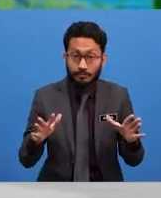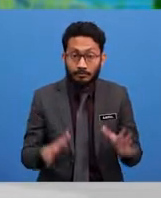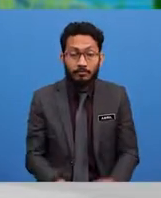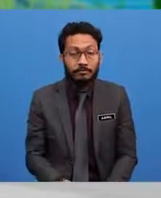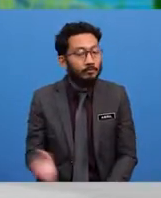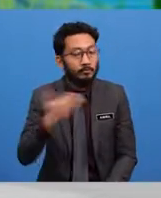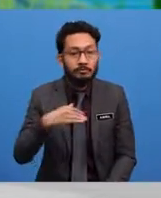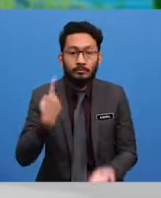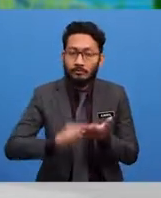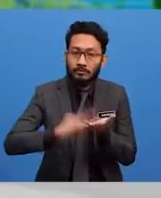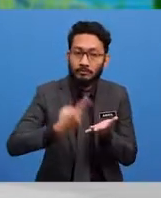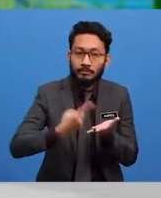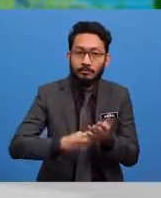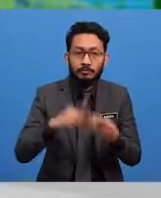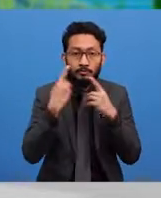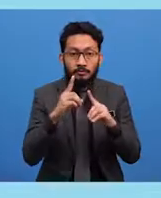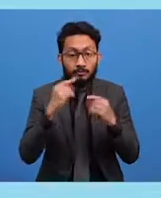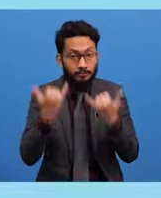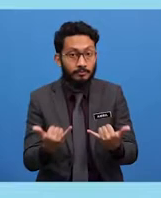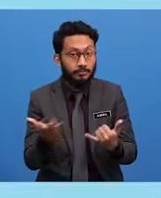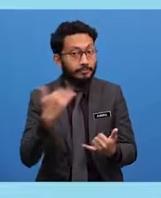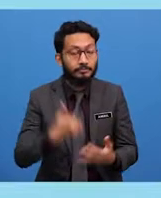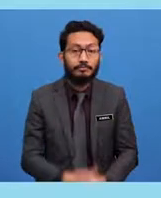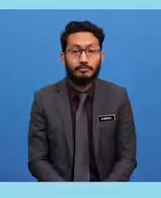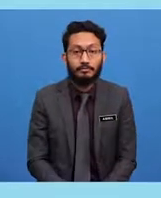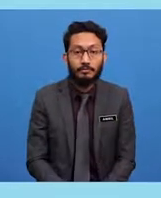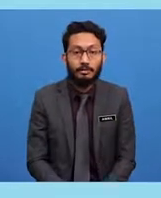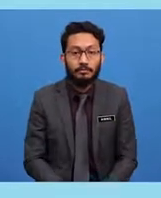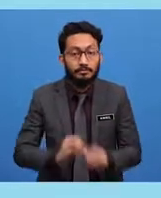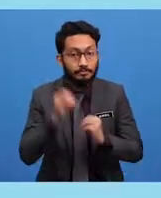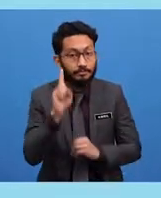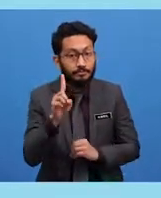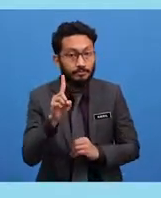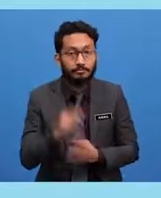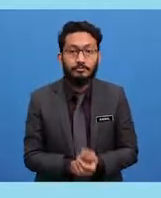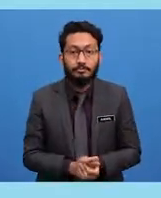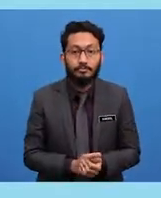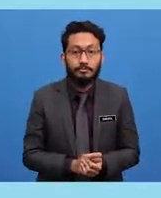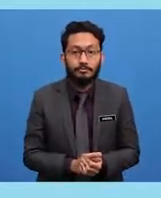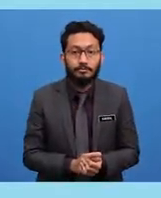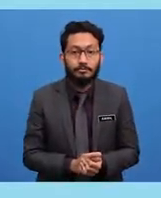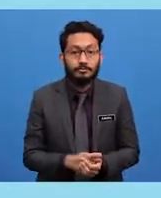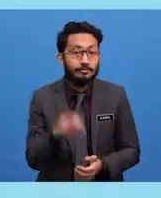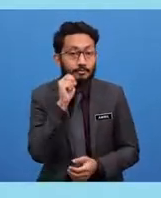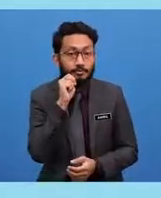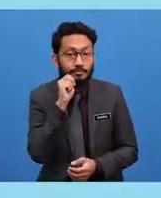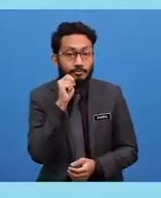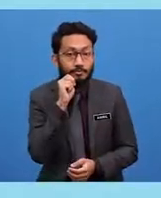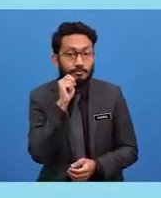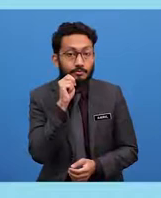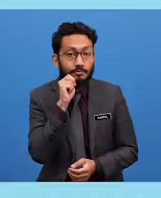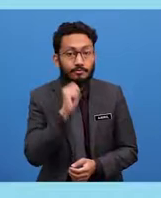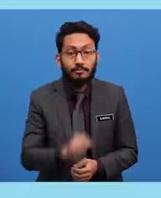Let's discuss the answers now, yeah? For number one, Nala